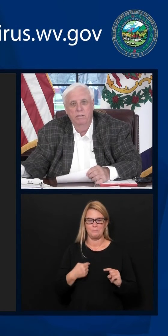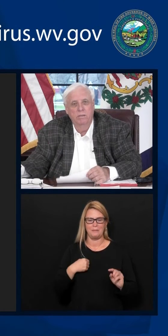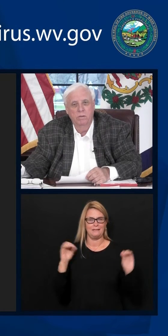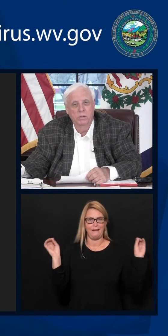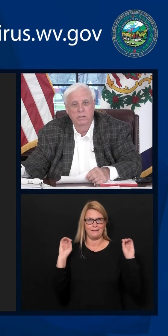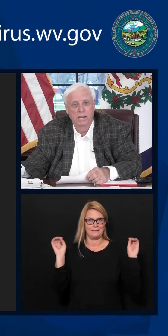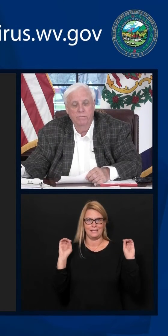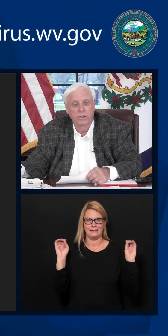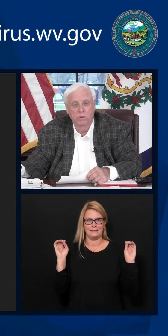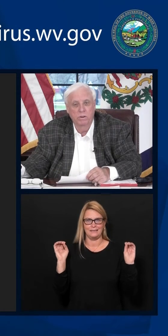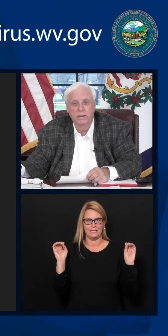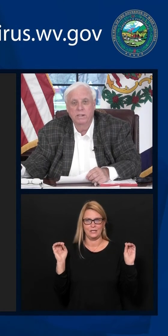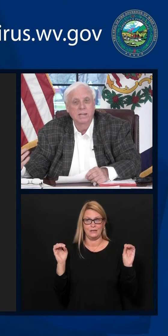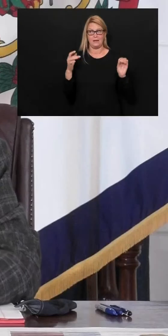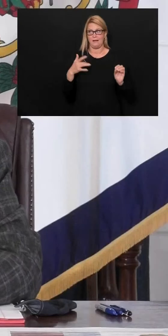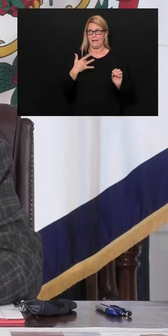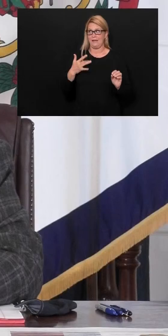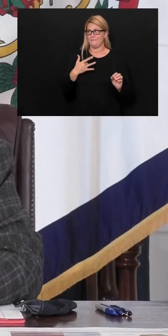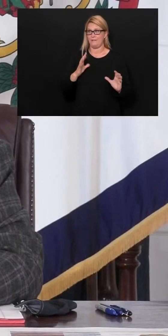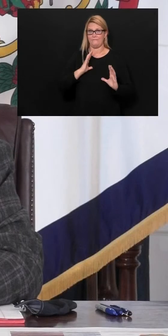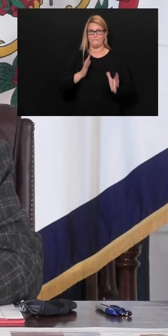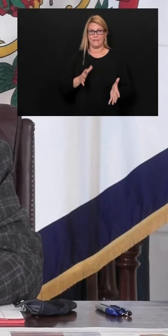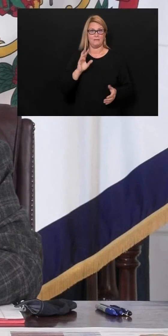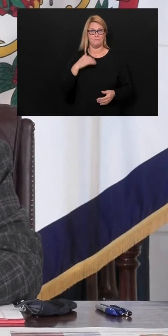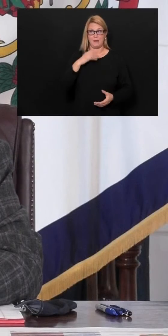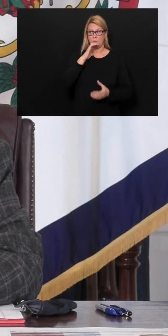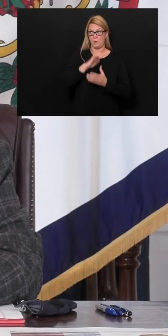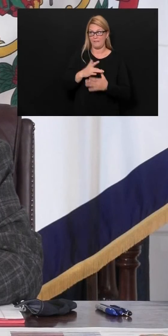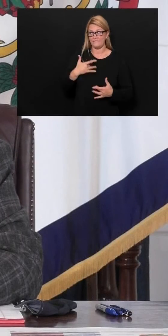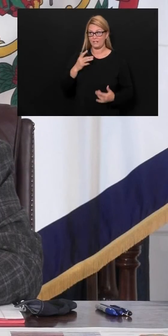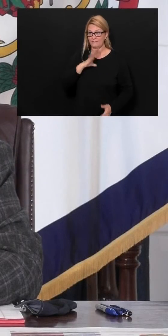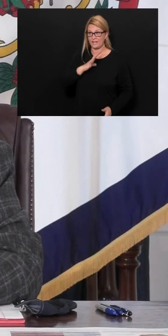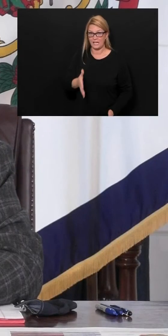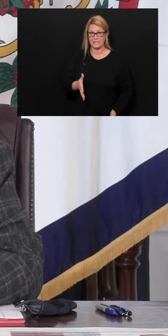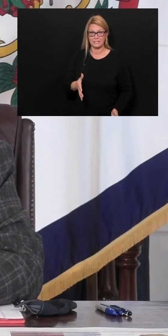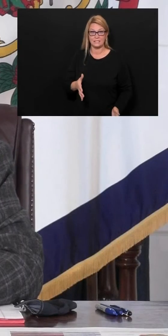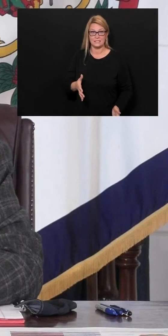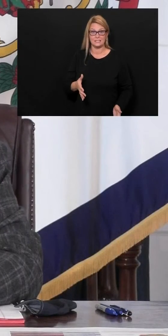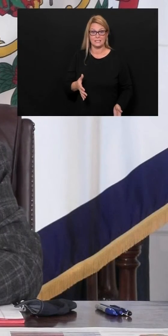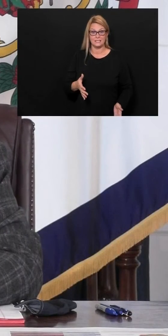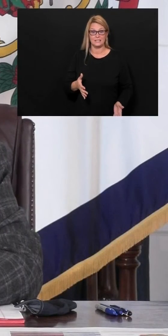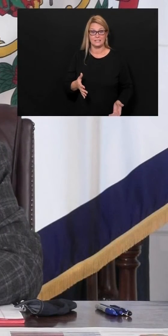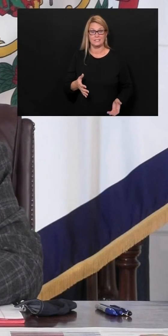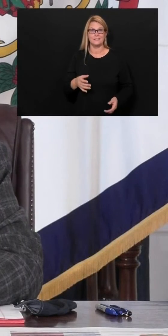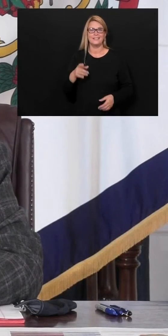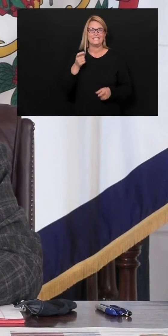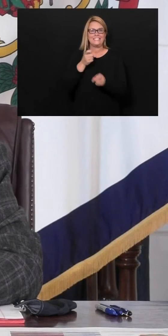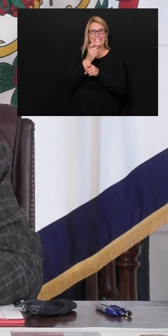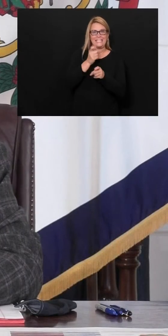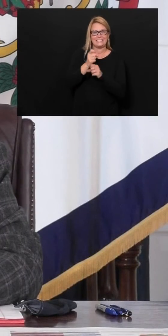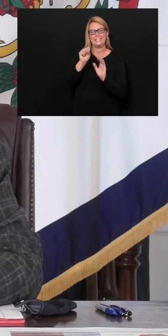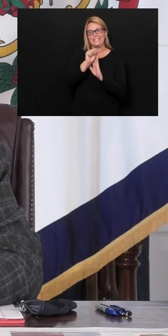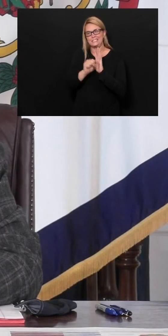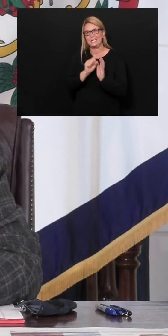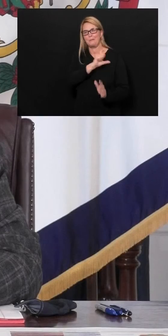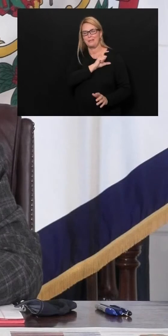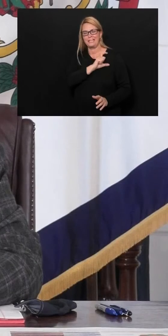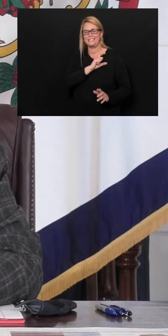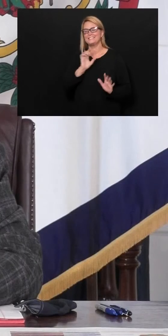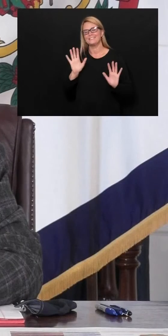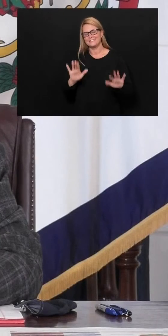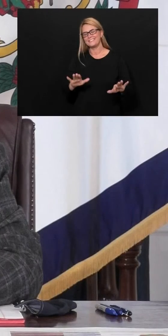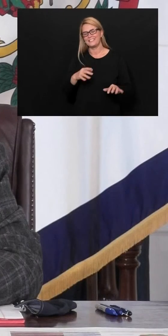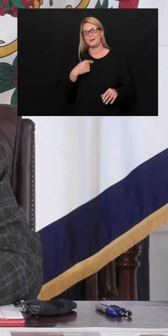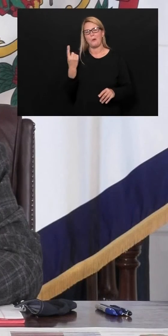and really I felt great. Kathy's felt great, other than giving the state police a hard time and teasing them and everything.